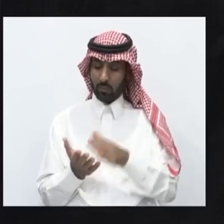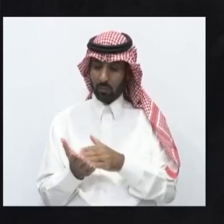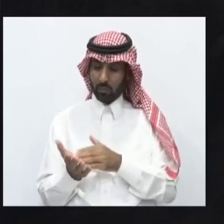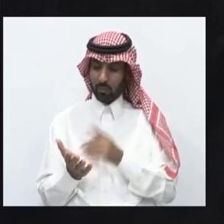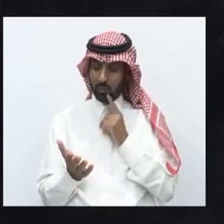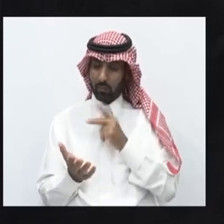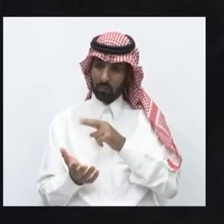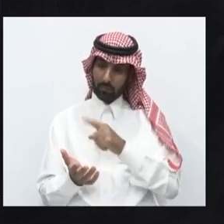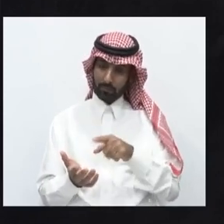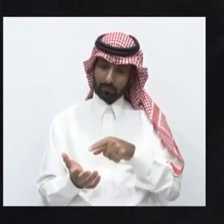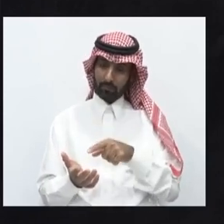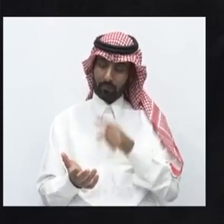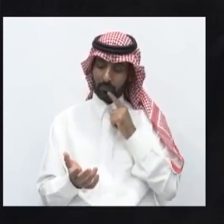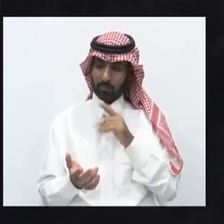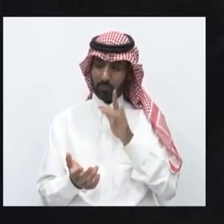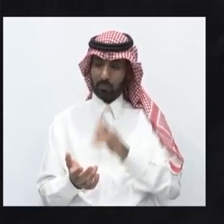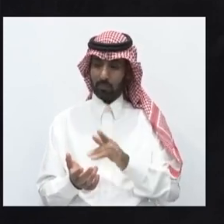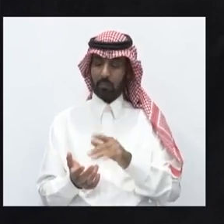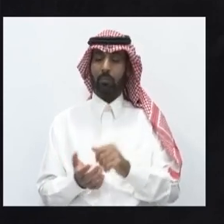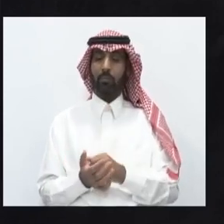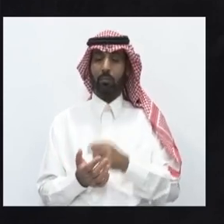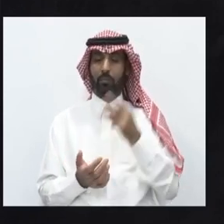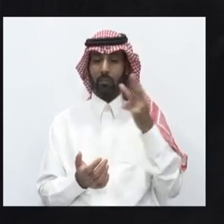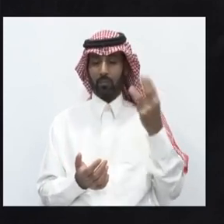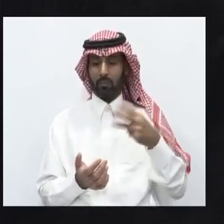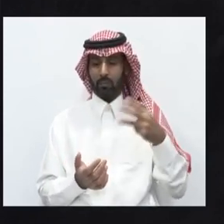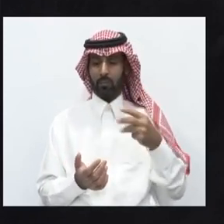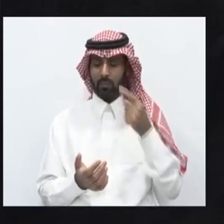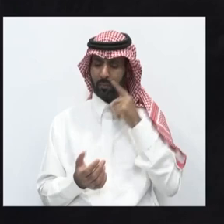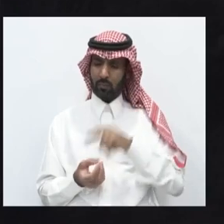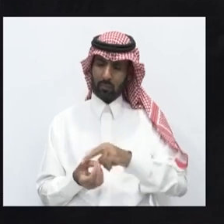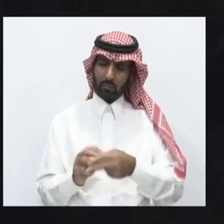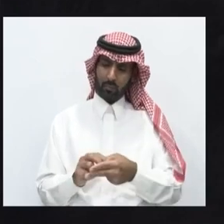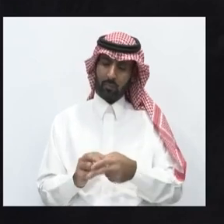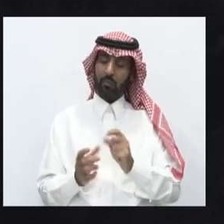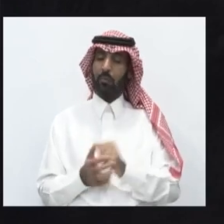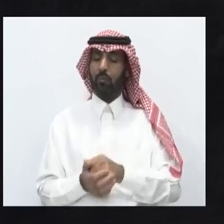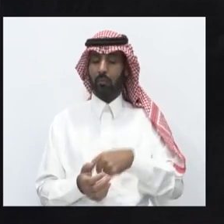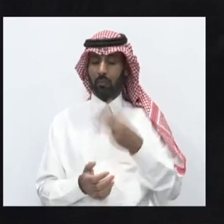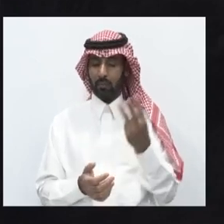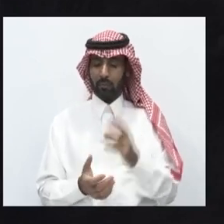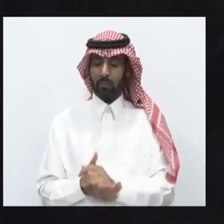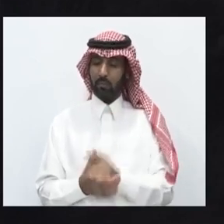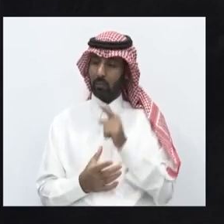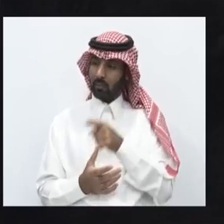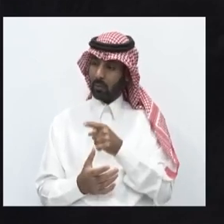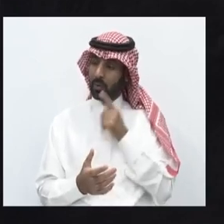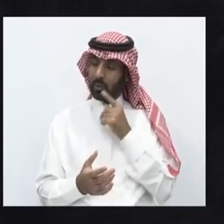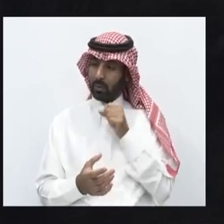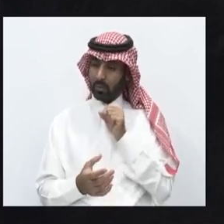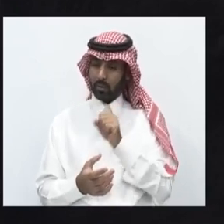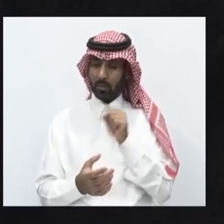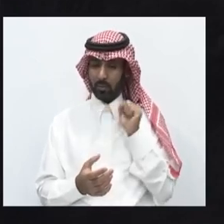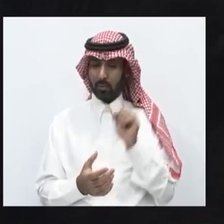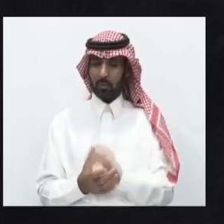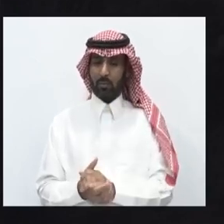he made a mistake by sitting in the number 33 instead of 3. That this empty seat next to the window